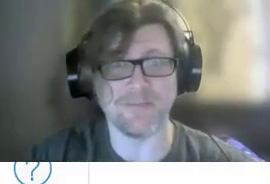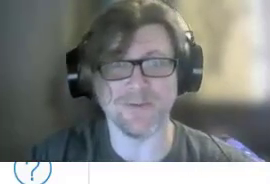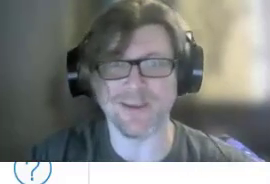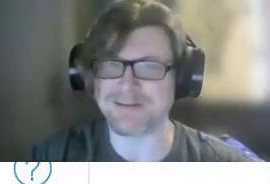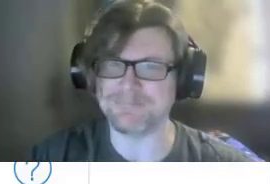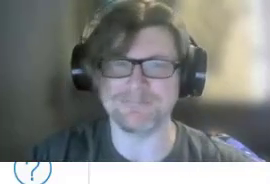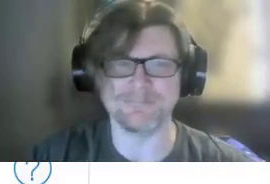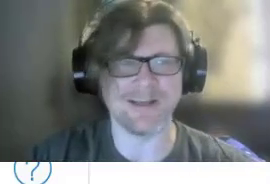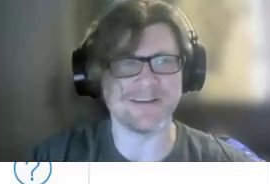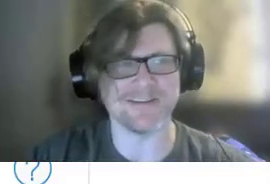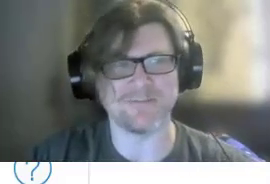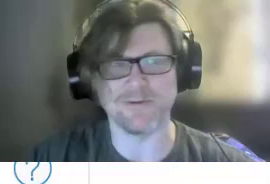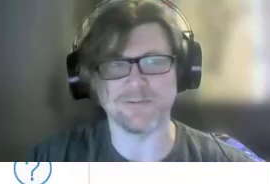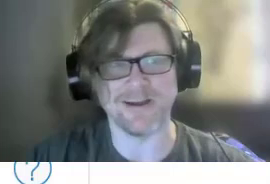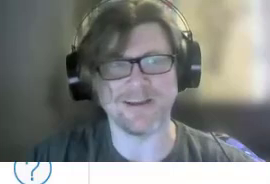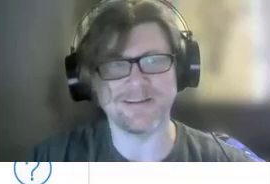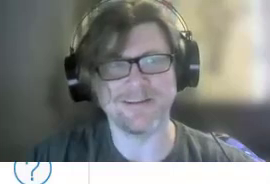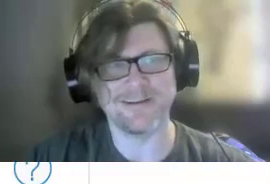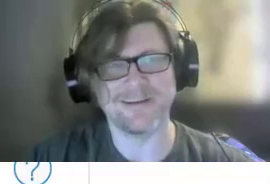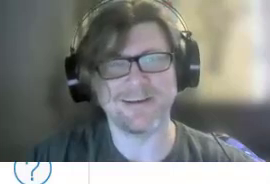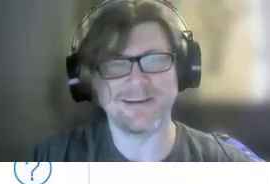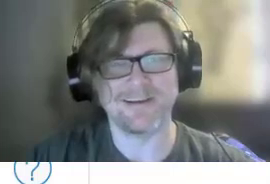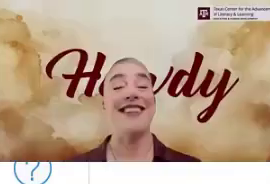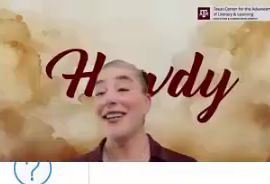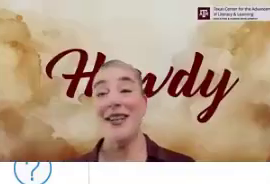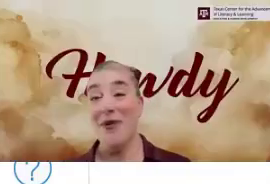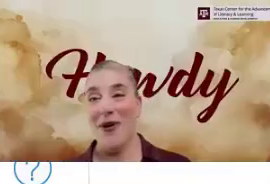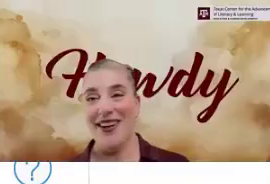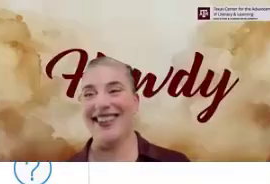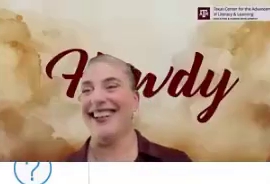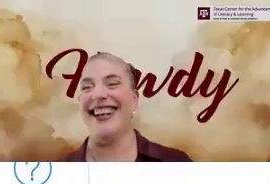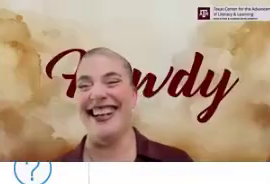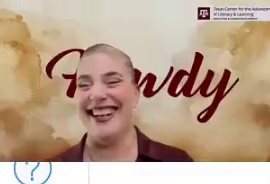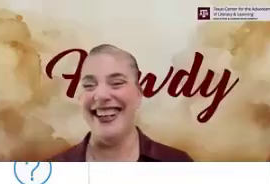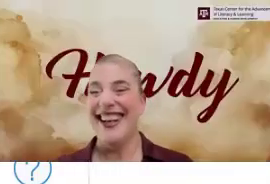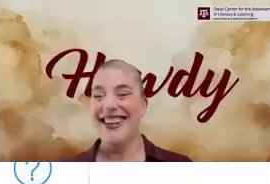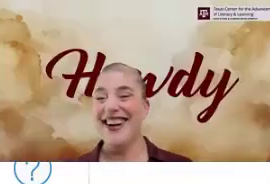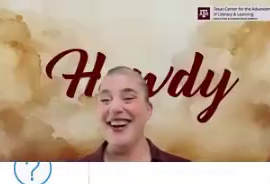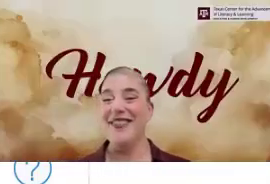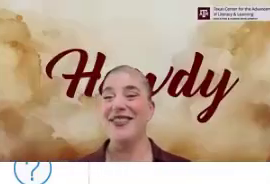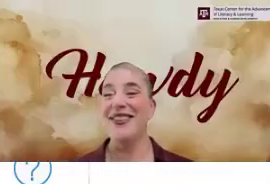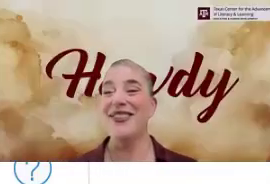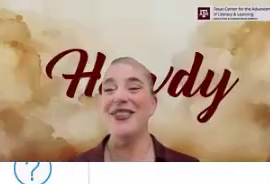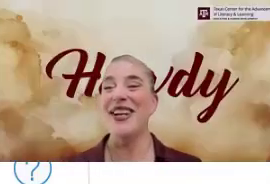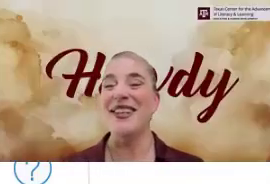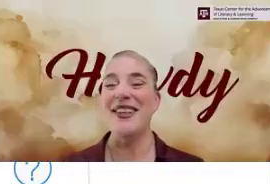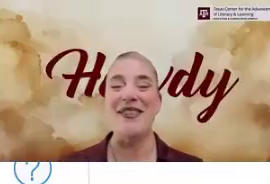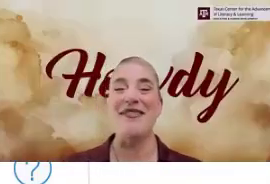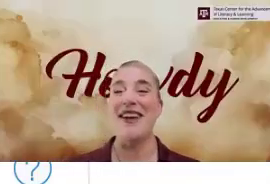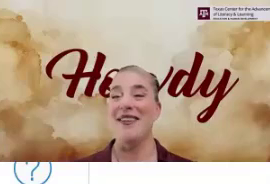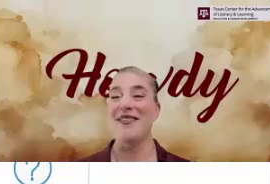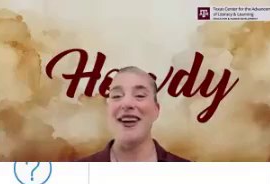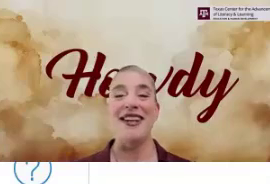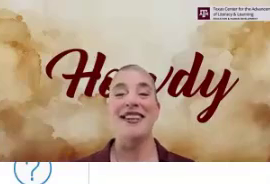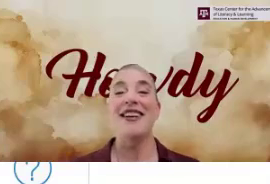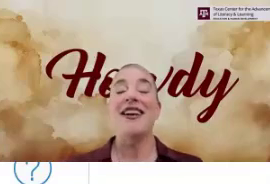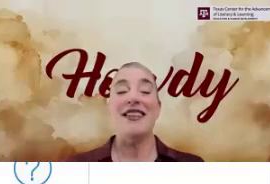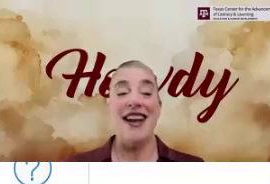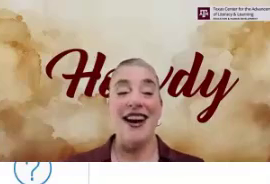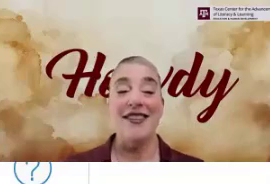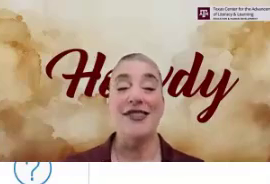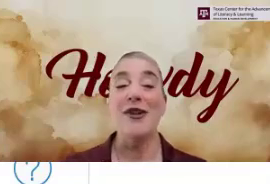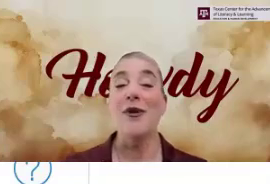a way that was like, that doesn't feel right. Not anymore. Not after this training that we've had,